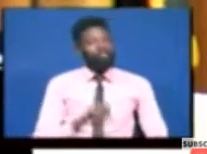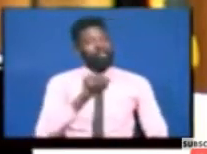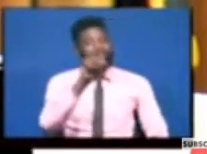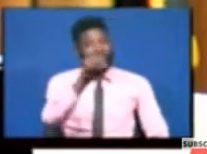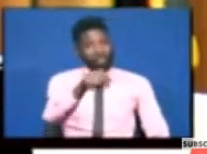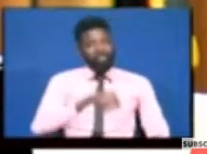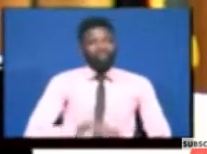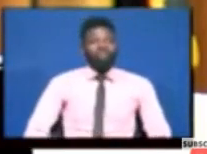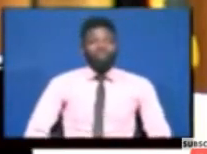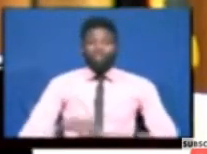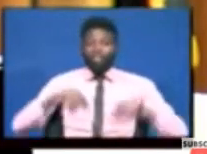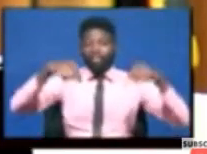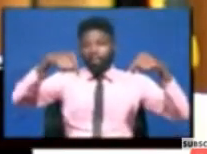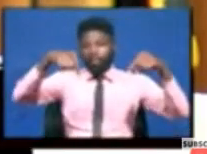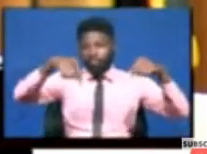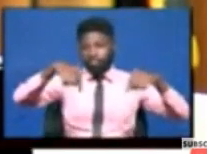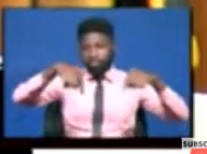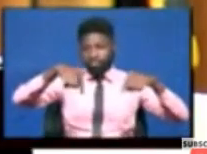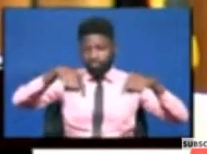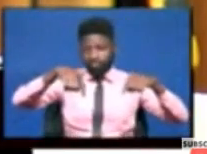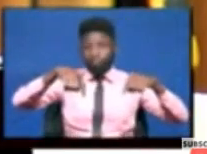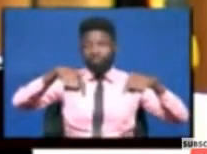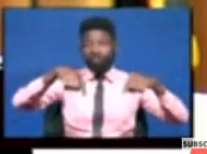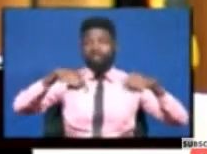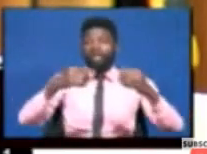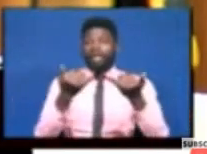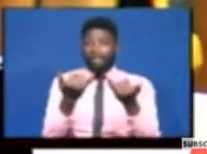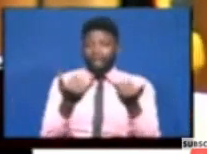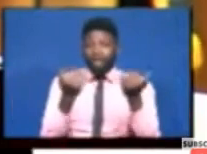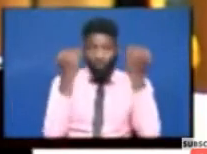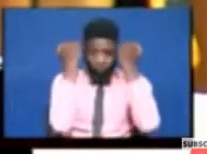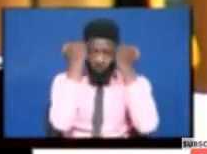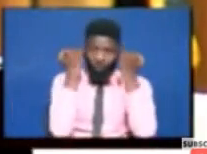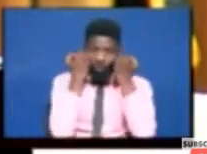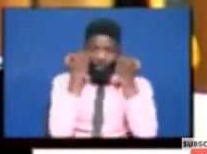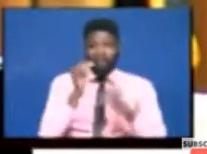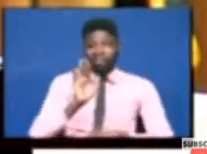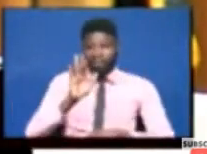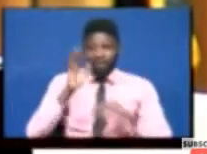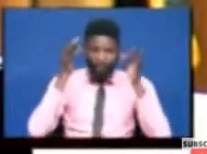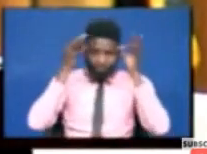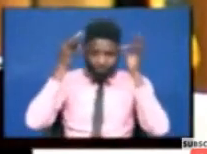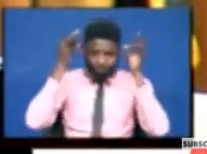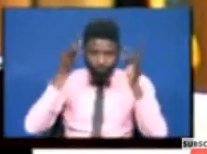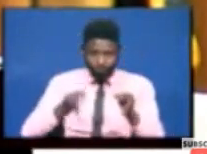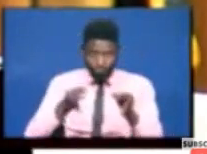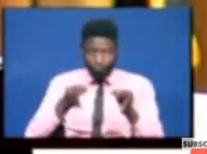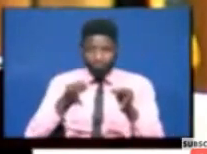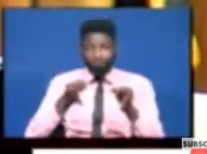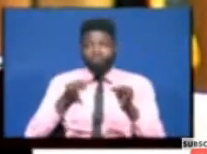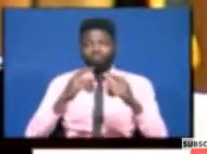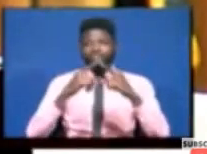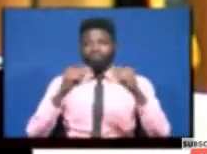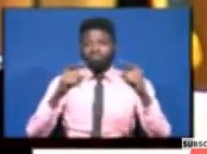This is the judgment of the court, which is delivered